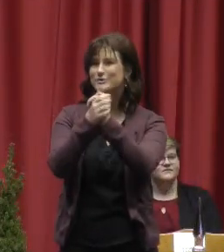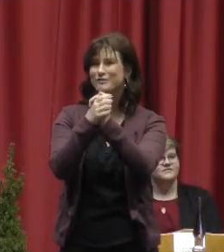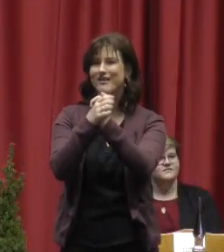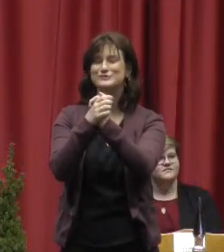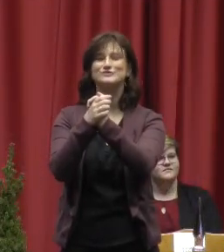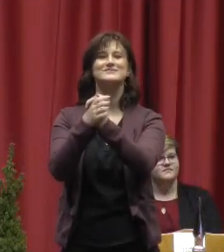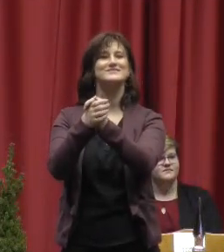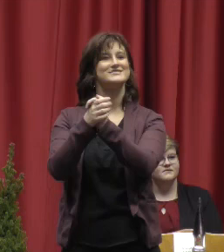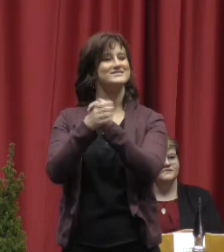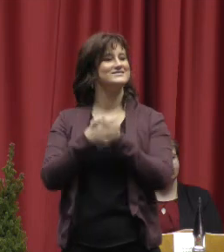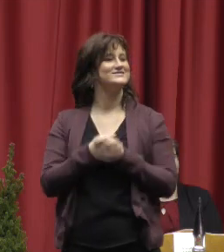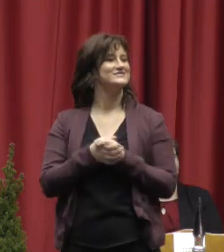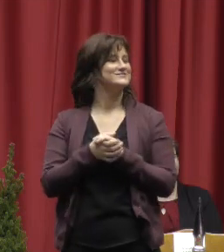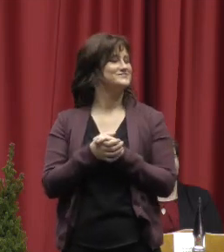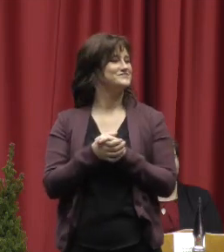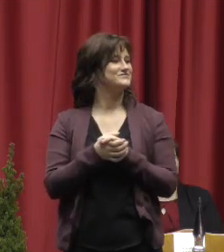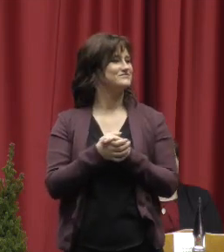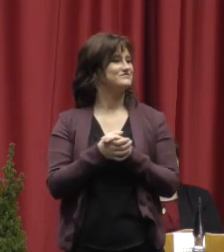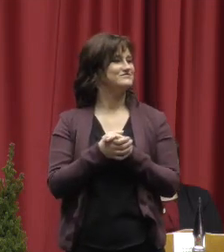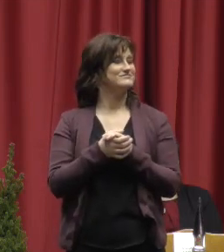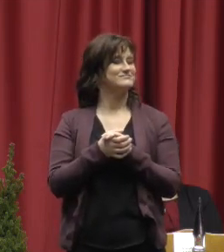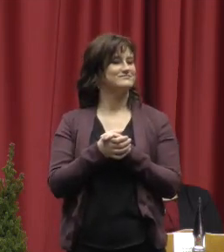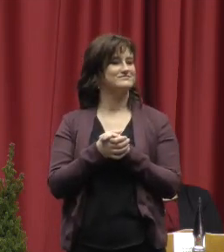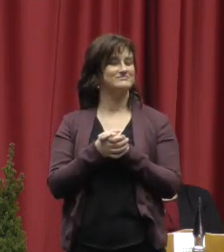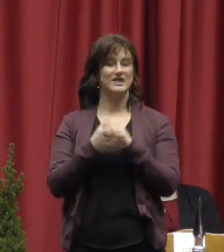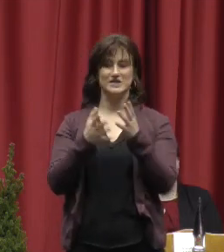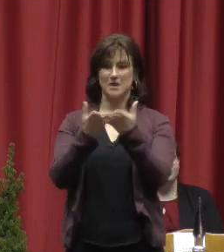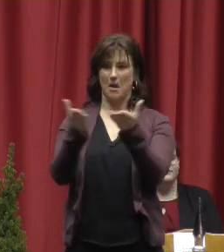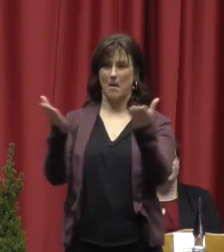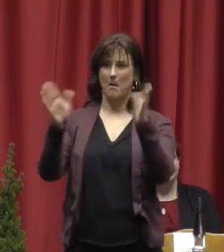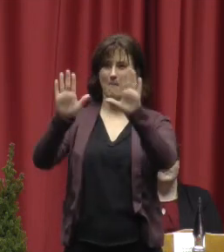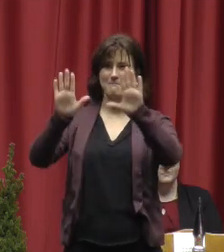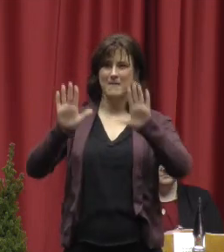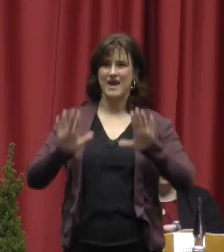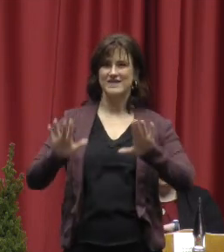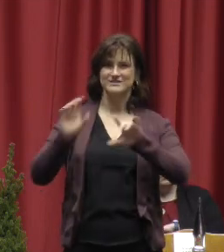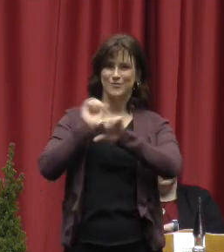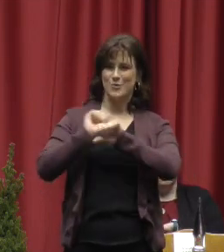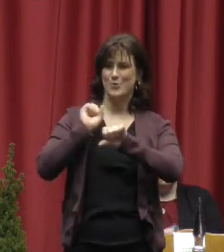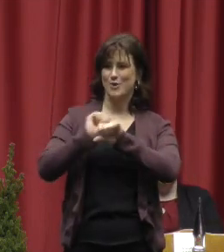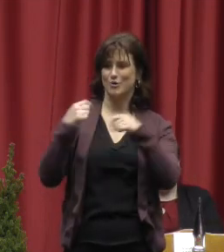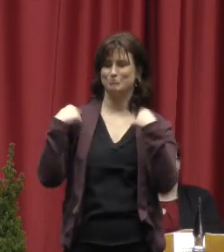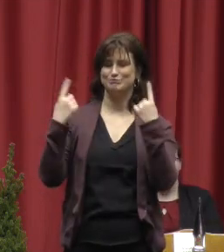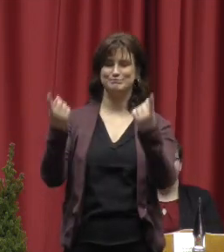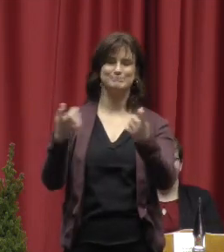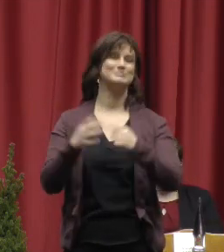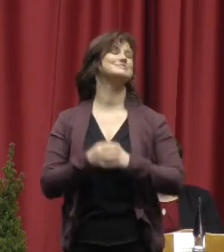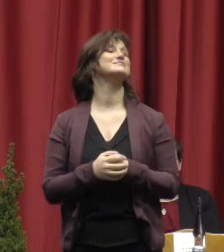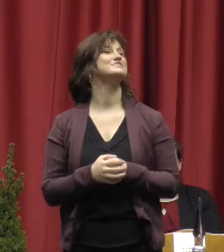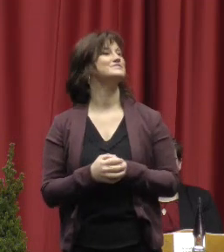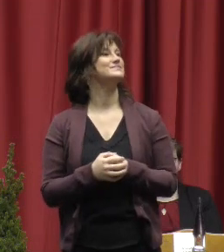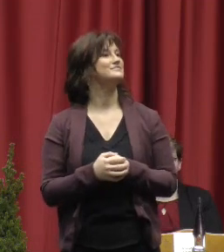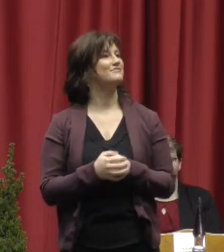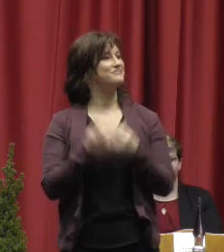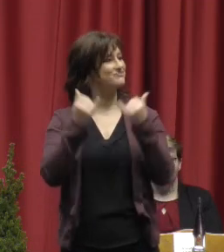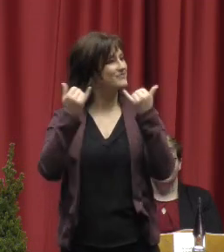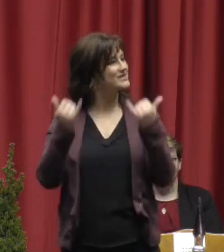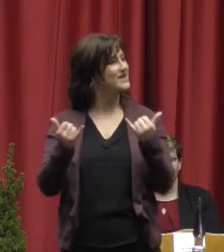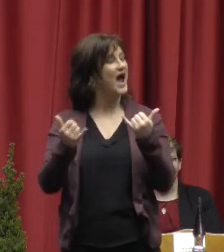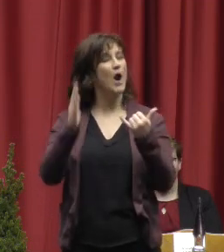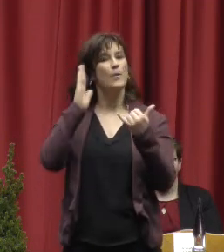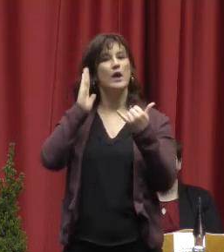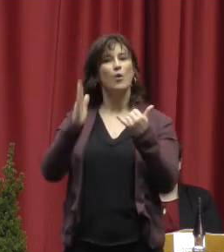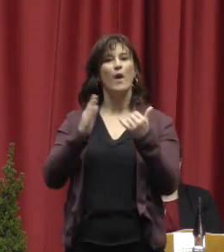Congratulations, and what an amazing display of exemplary hard work. And now on to the awarding of